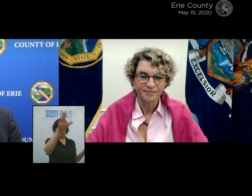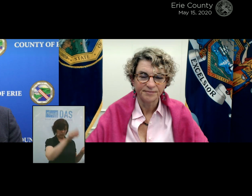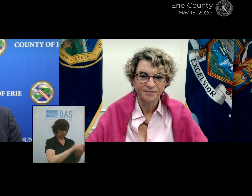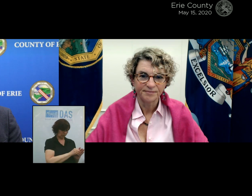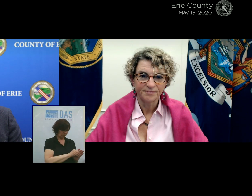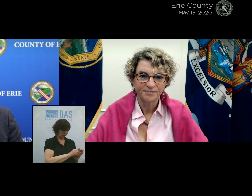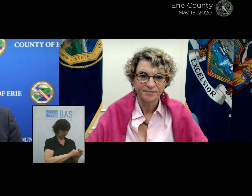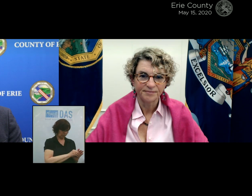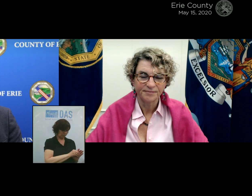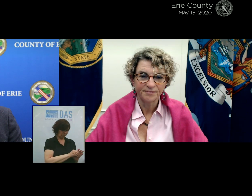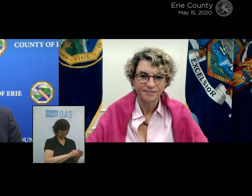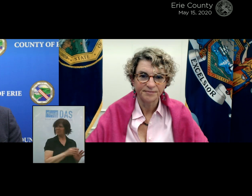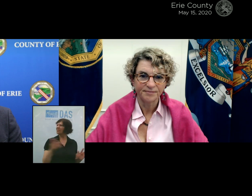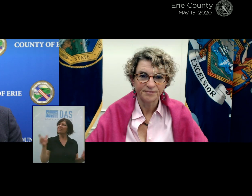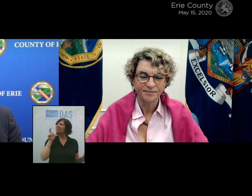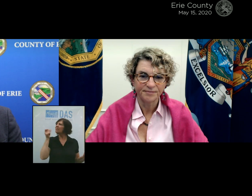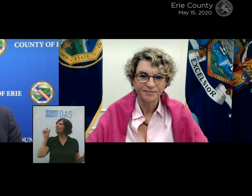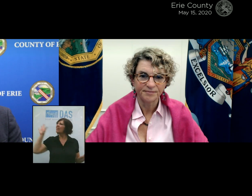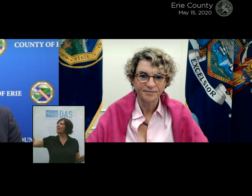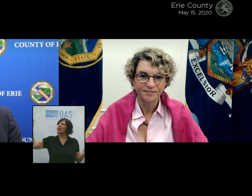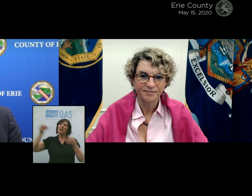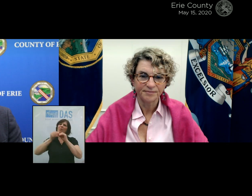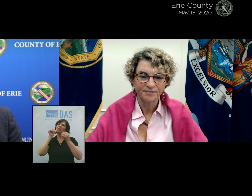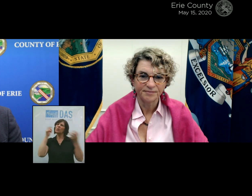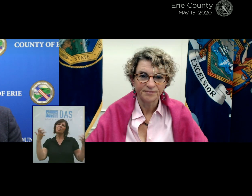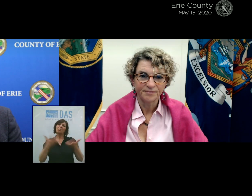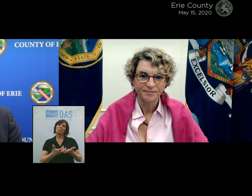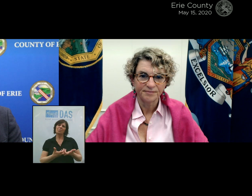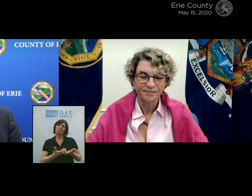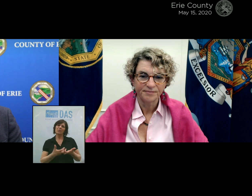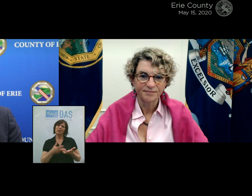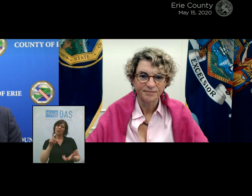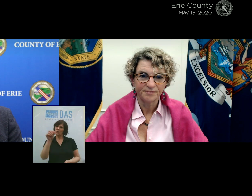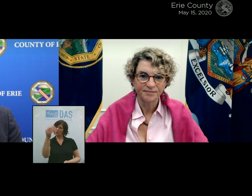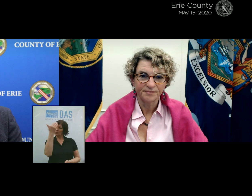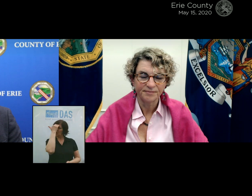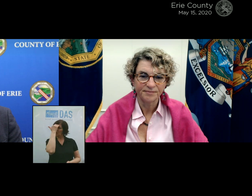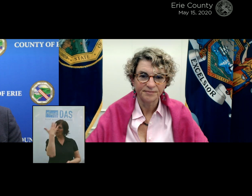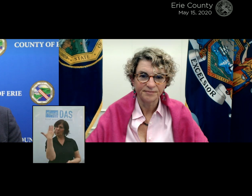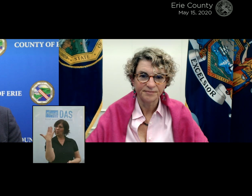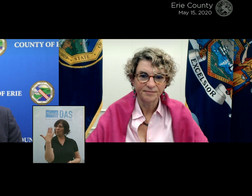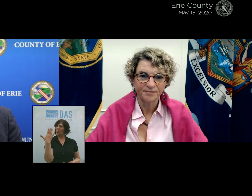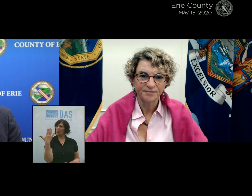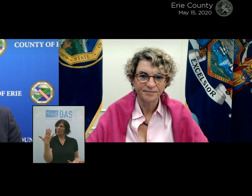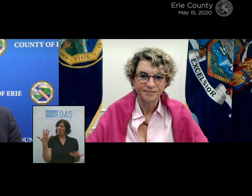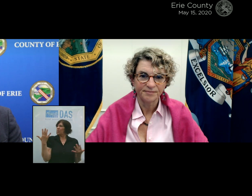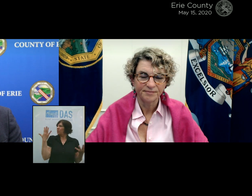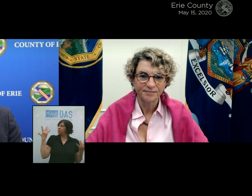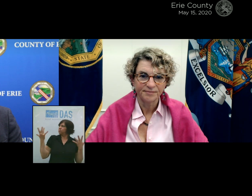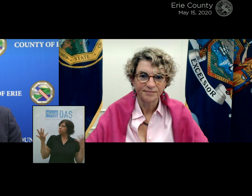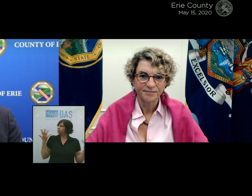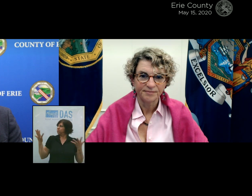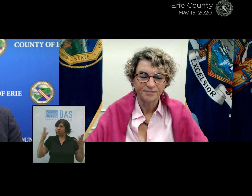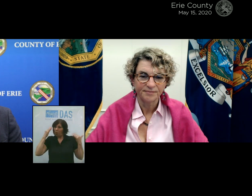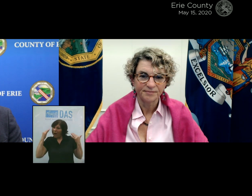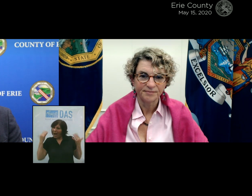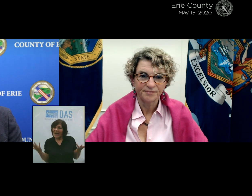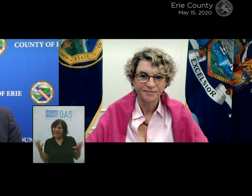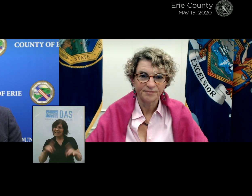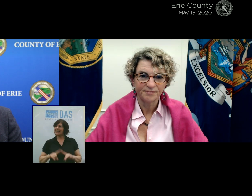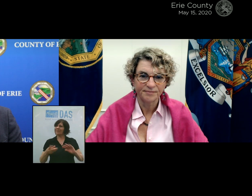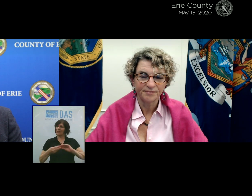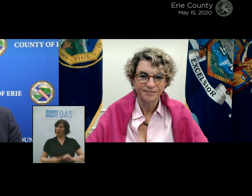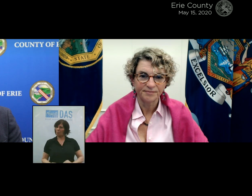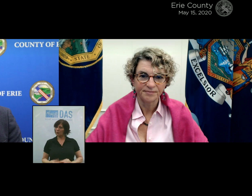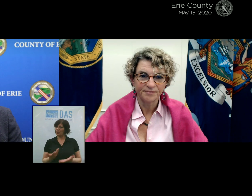means there's a discrepancy between the local and the state. Do you have any insight onto what's determining the hospitalizations, or why there's some different figures